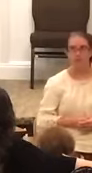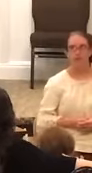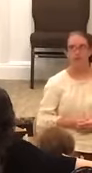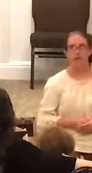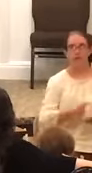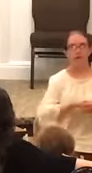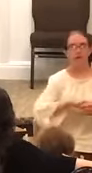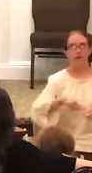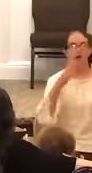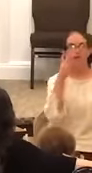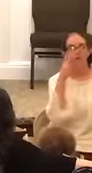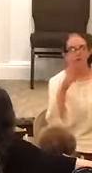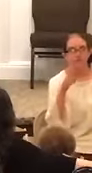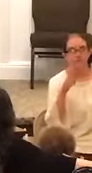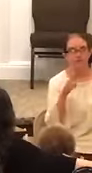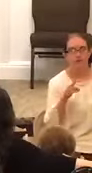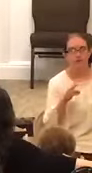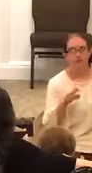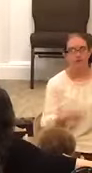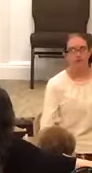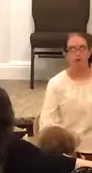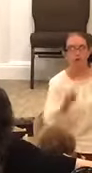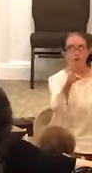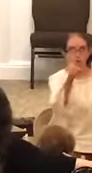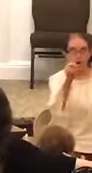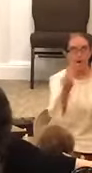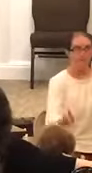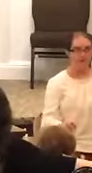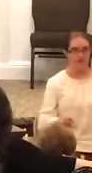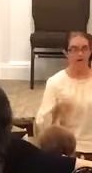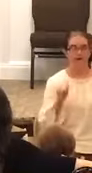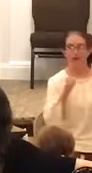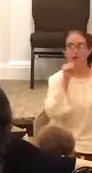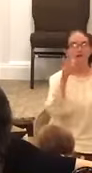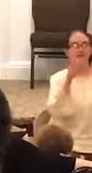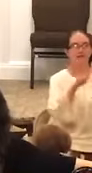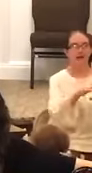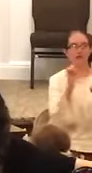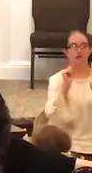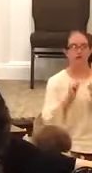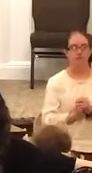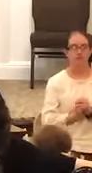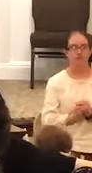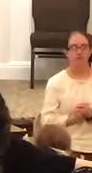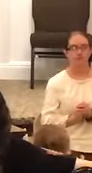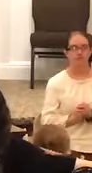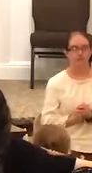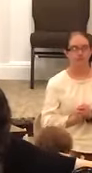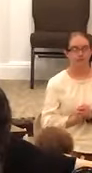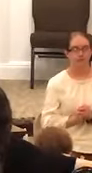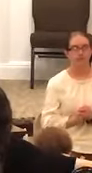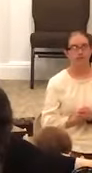But then he looked at me and he said, you people, I can't touch.